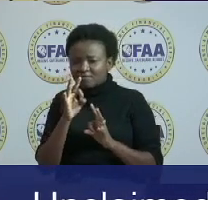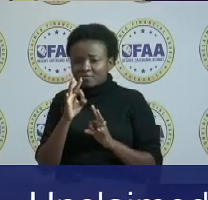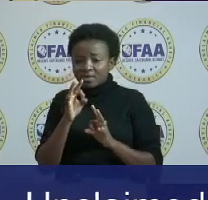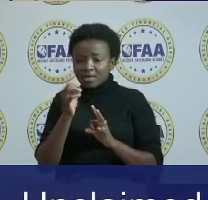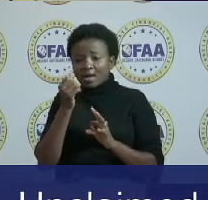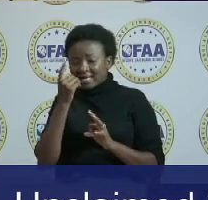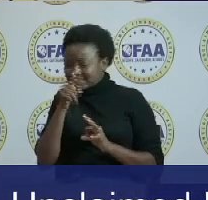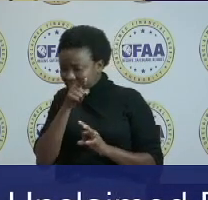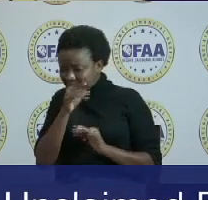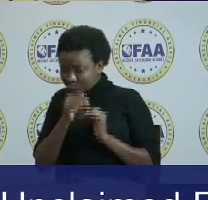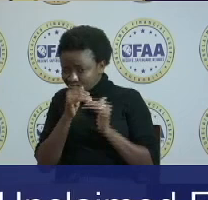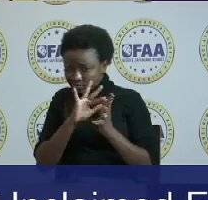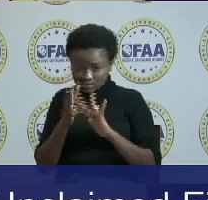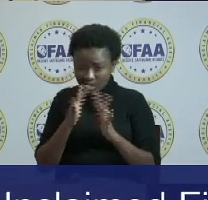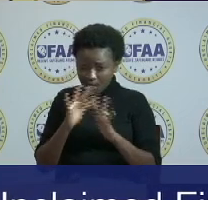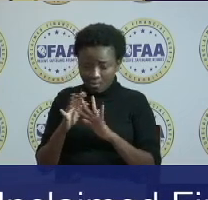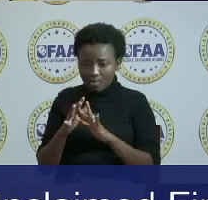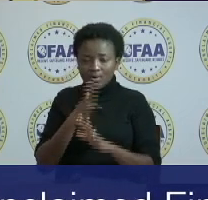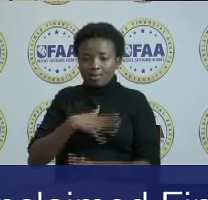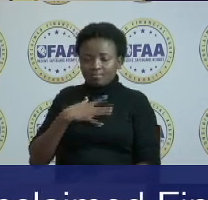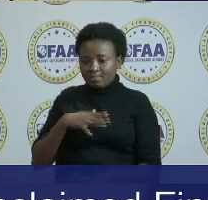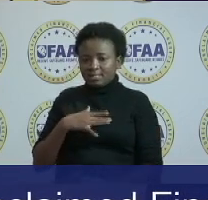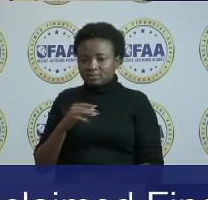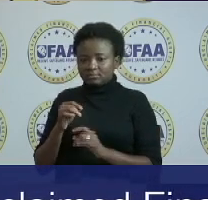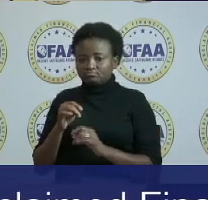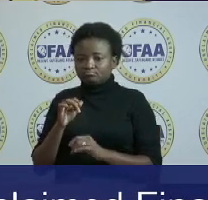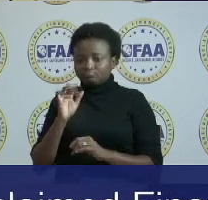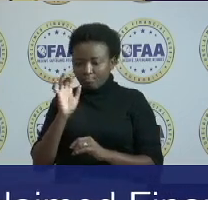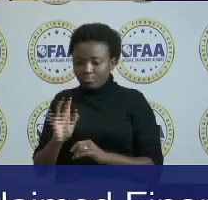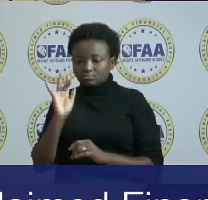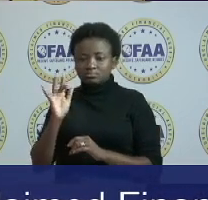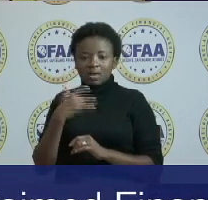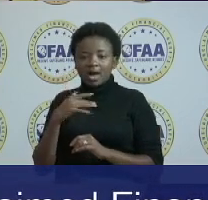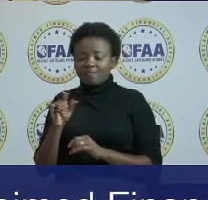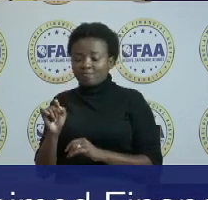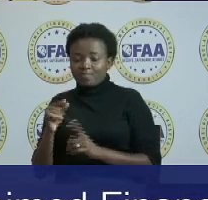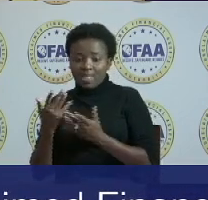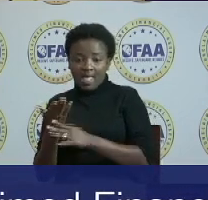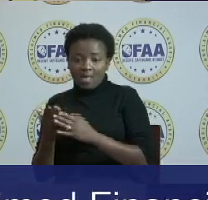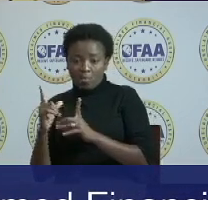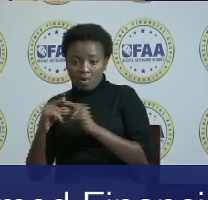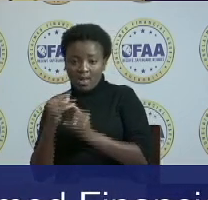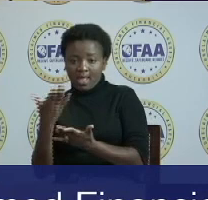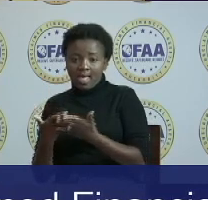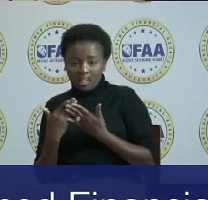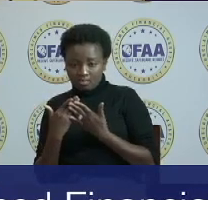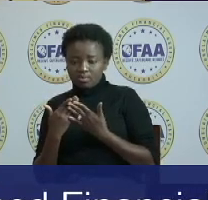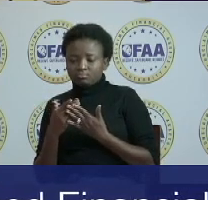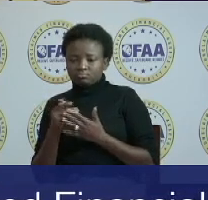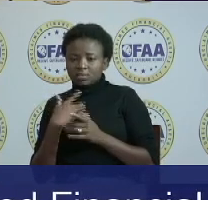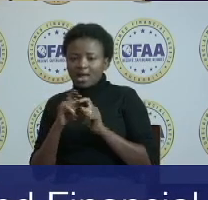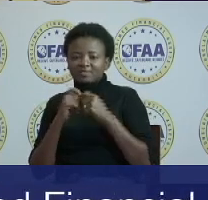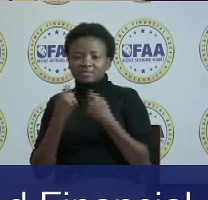how to navigate the panel, please just go through the panel. We have the help tab, and we have a team behind, or we like calling